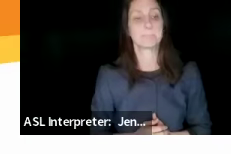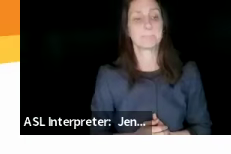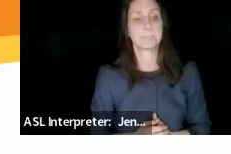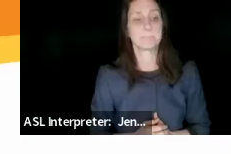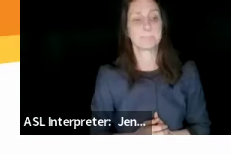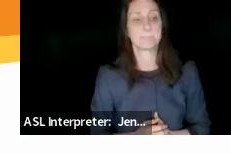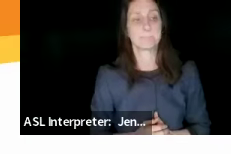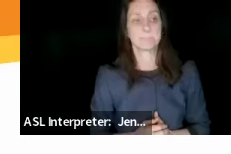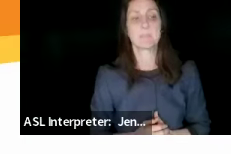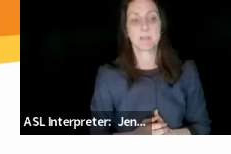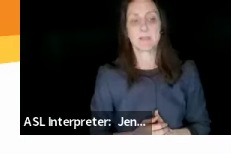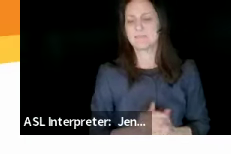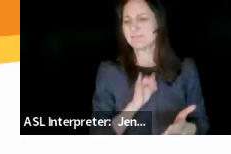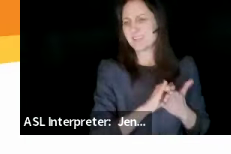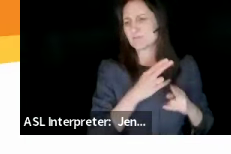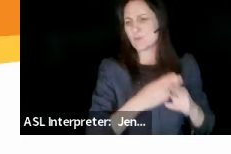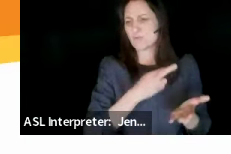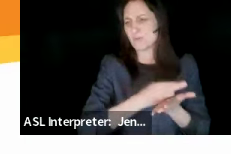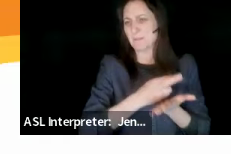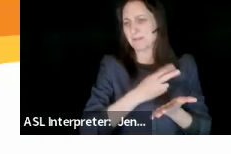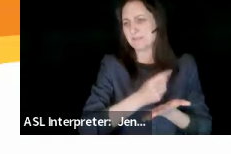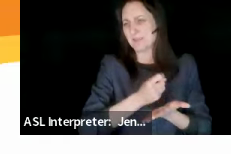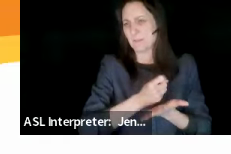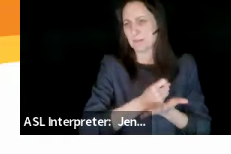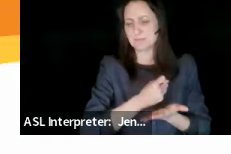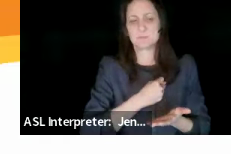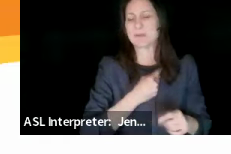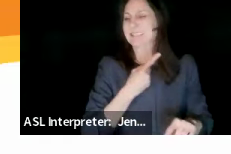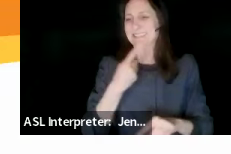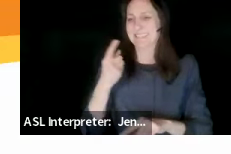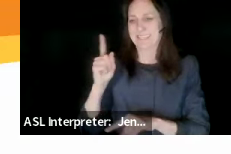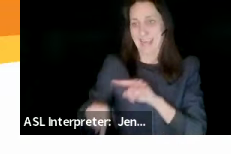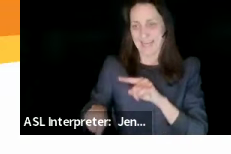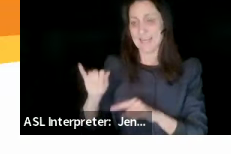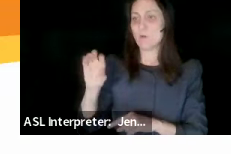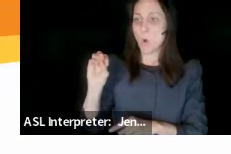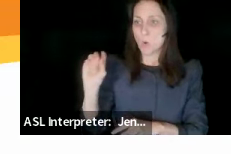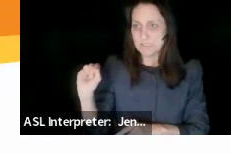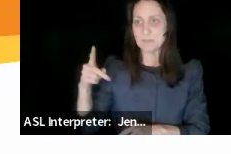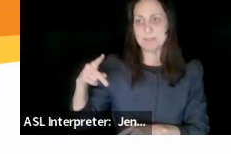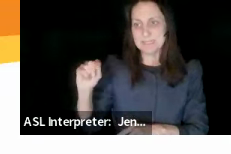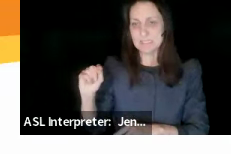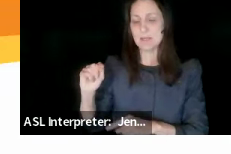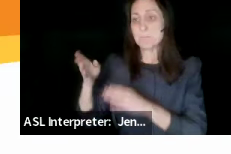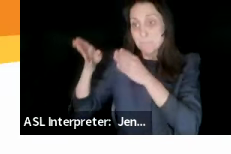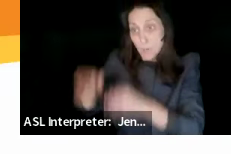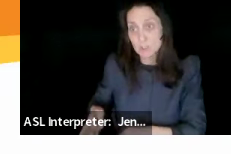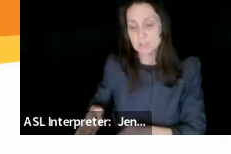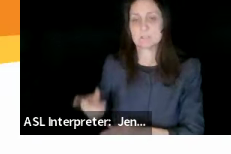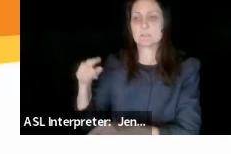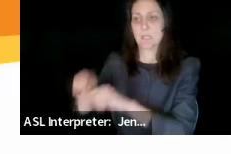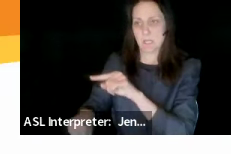are considered part of rehabilitative therapy and it cannot be funded. But if it's exercise opportunities are facilitated